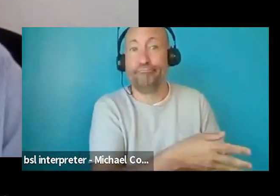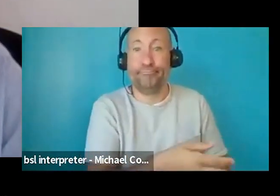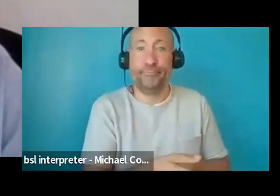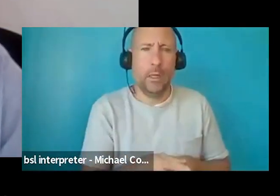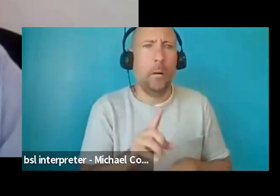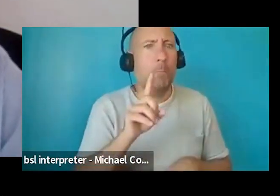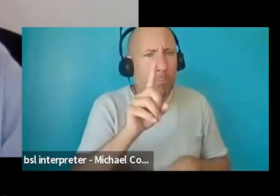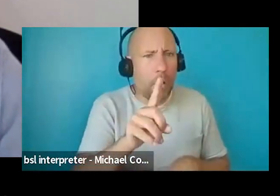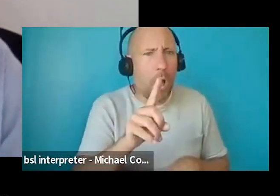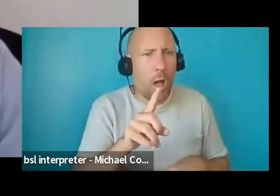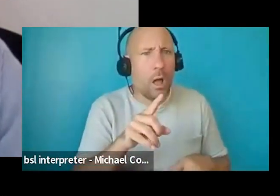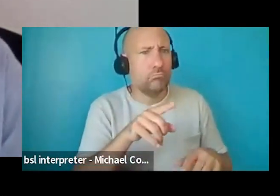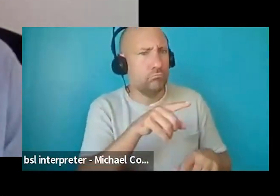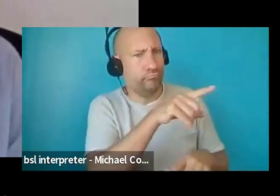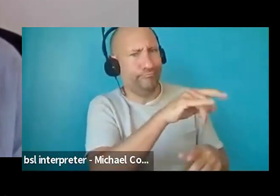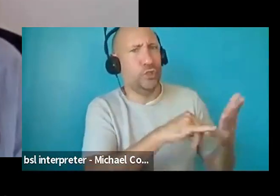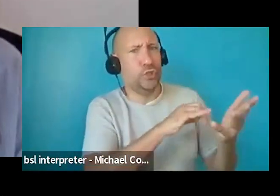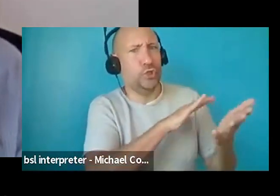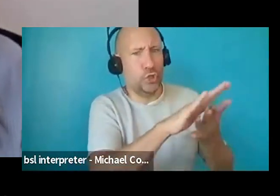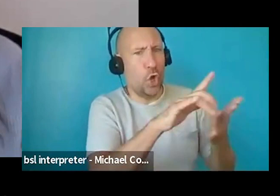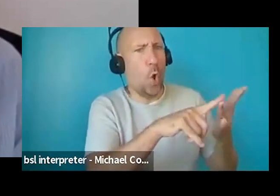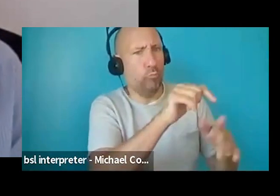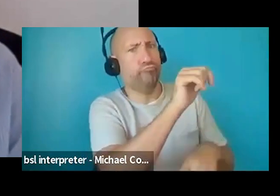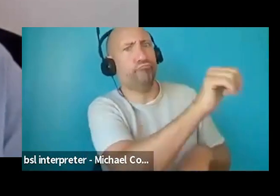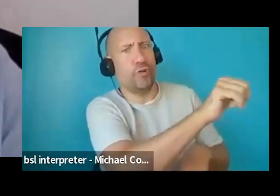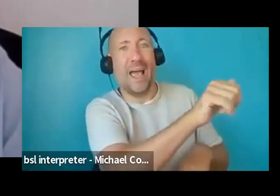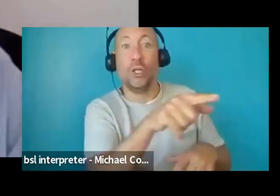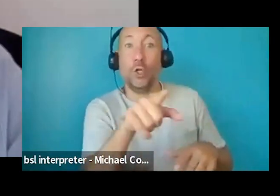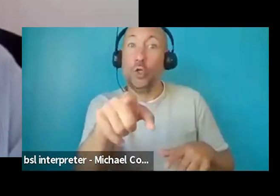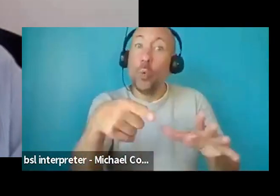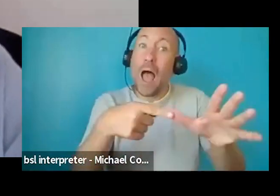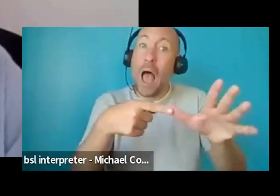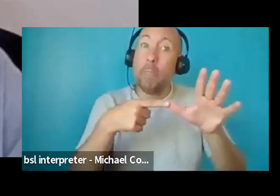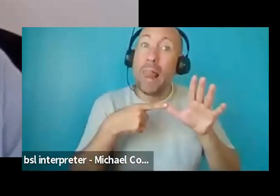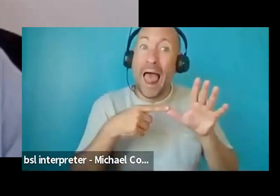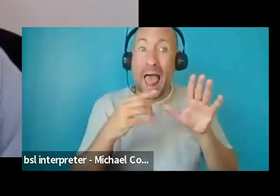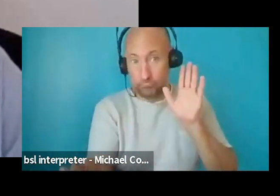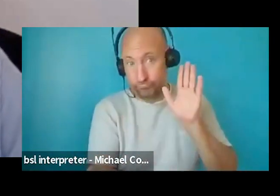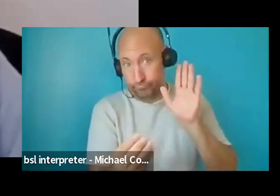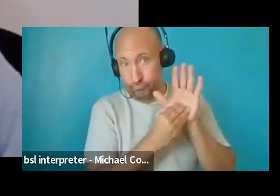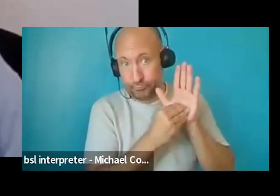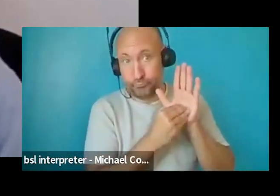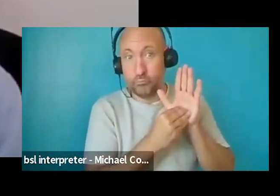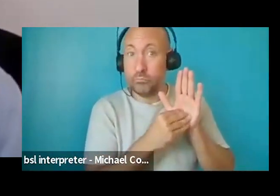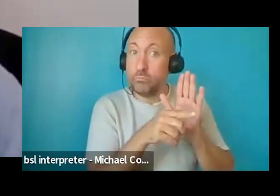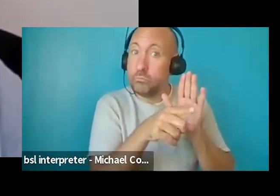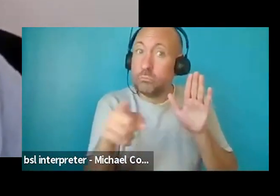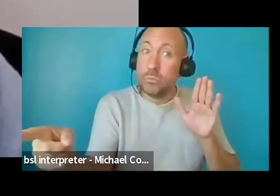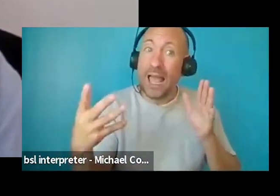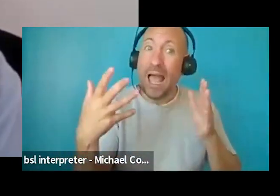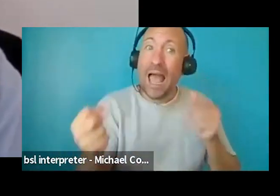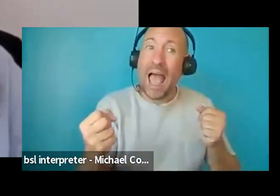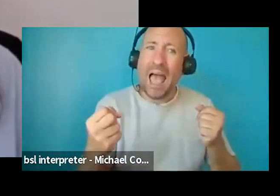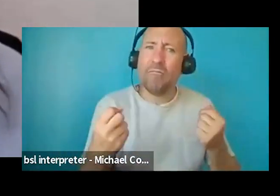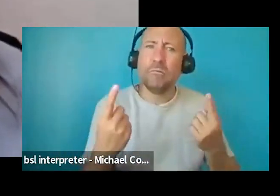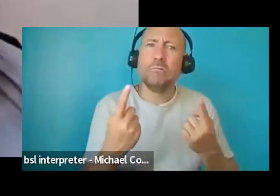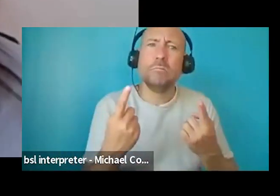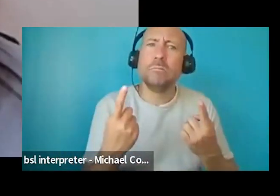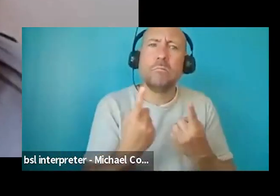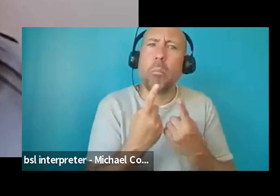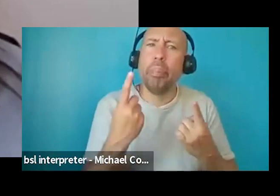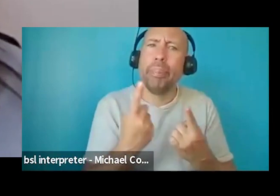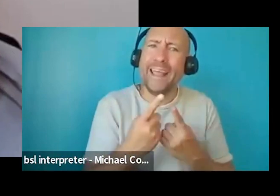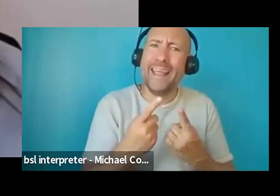said, when you apply, please specify if you have specific needs in